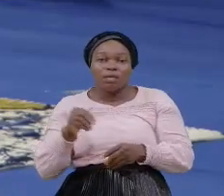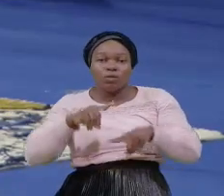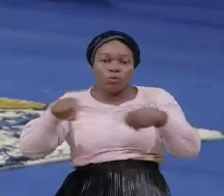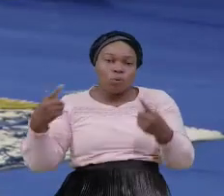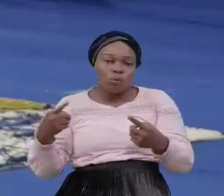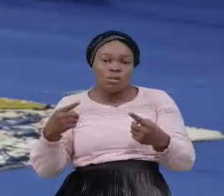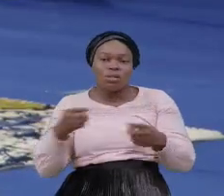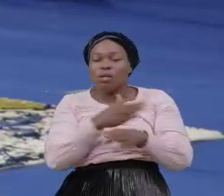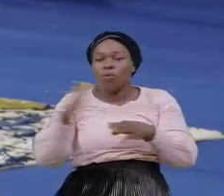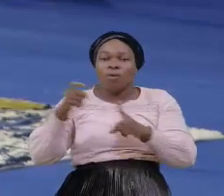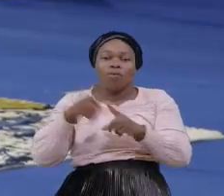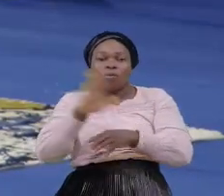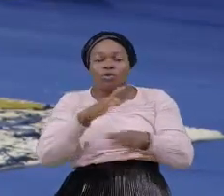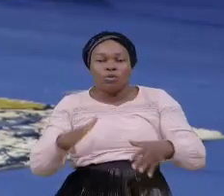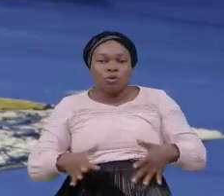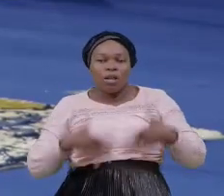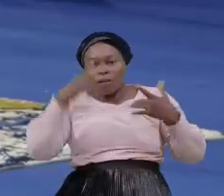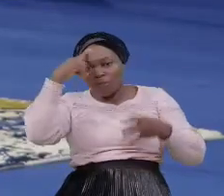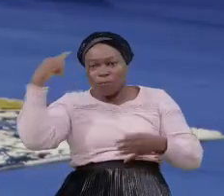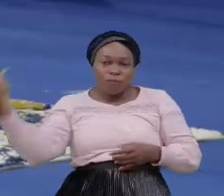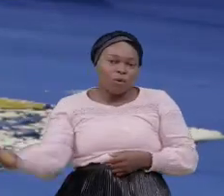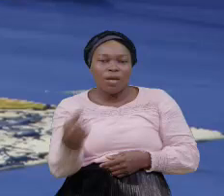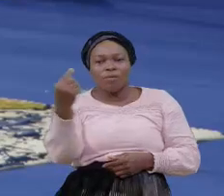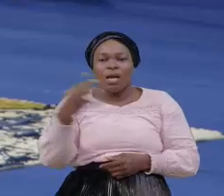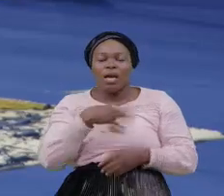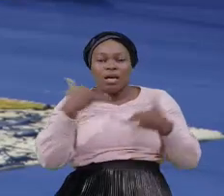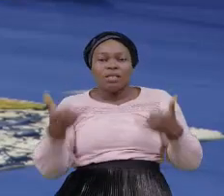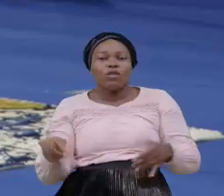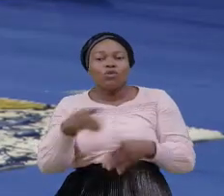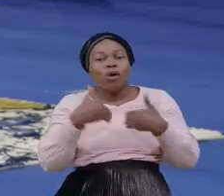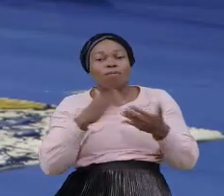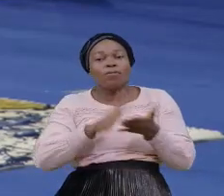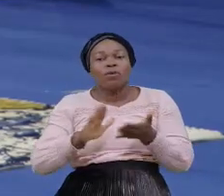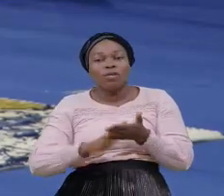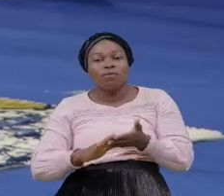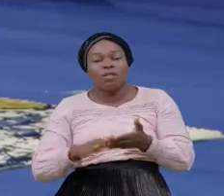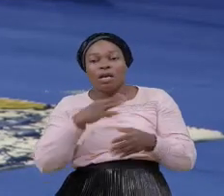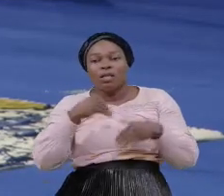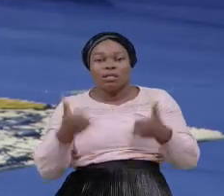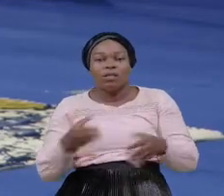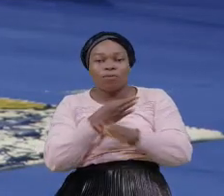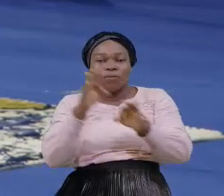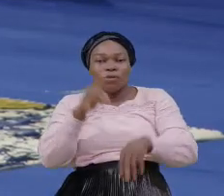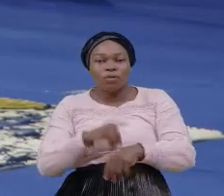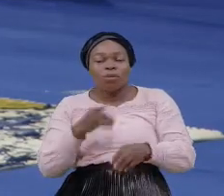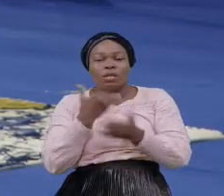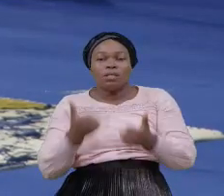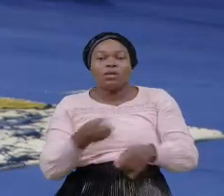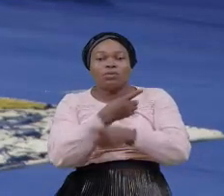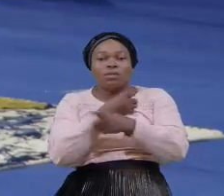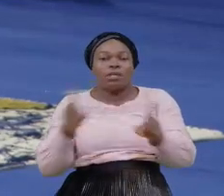life. And now you have forgiveness, you have freedom, you have deliverance, you have